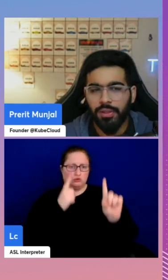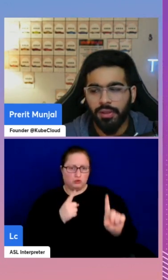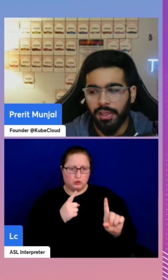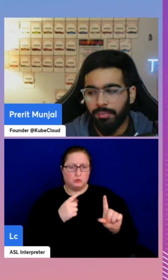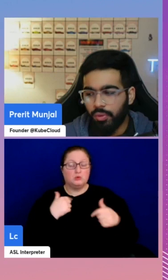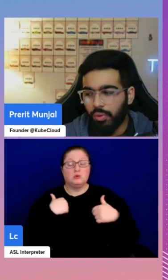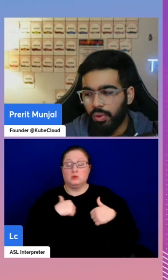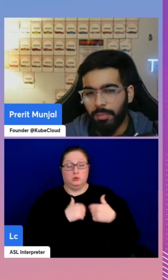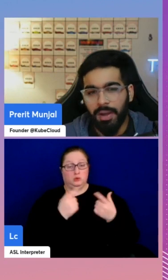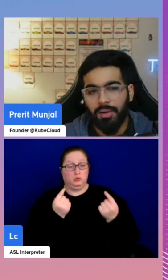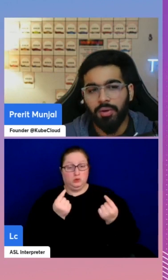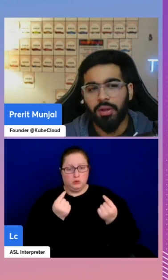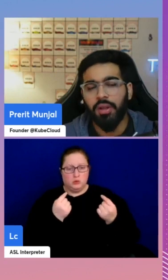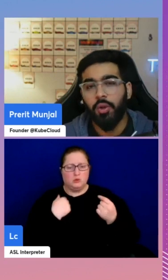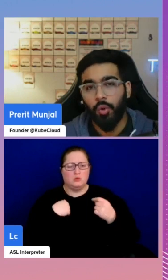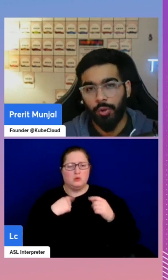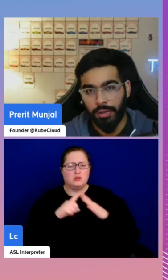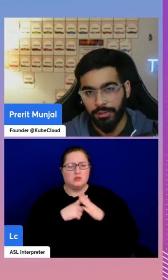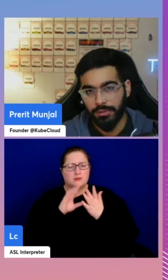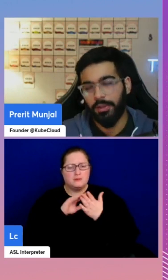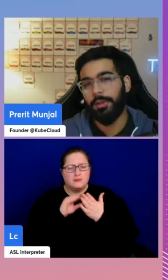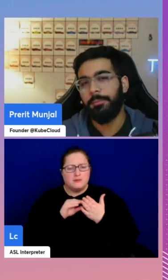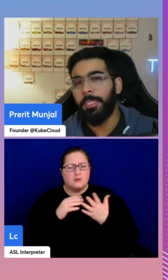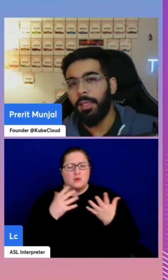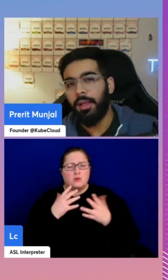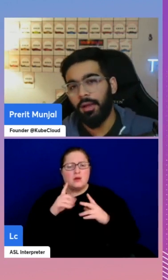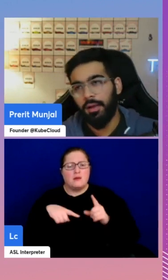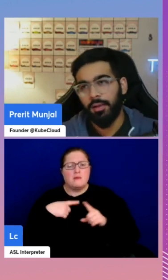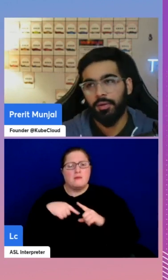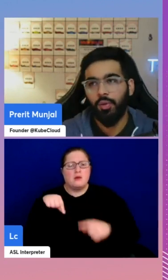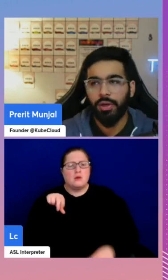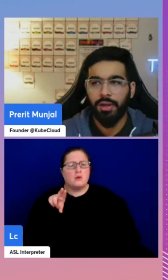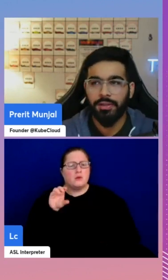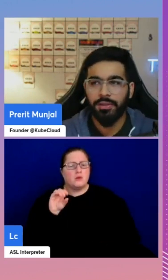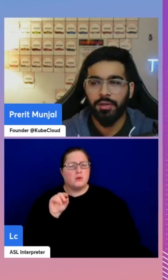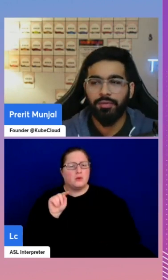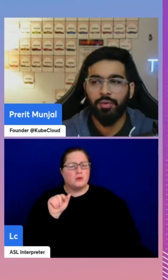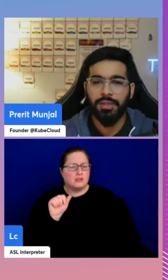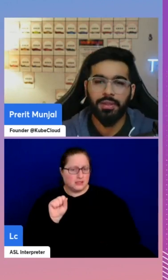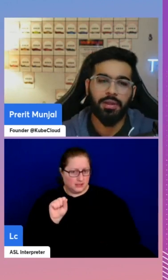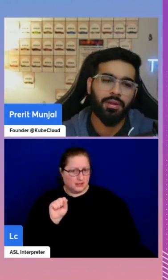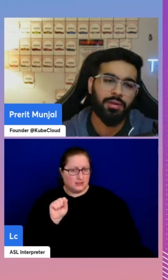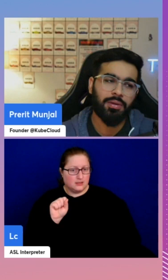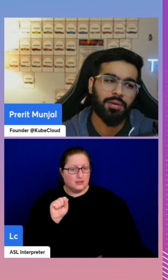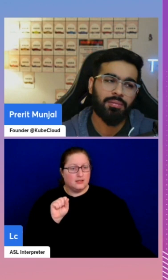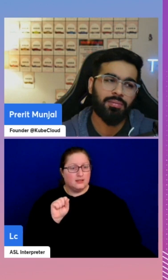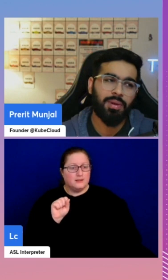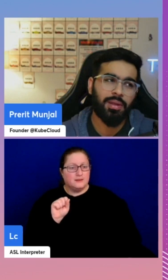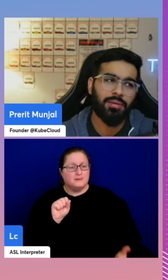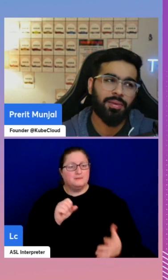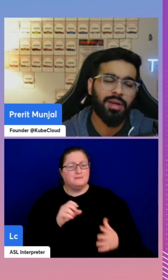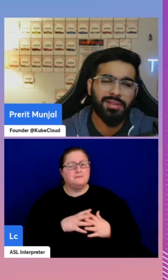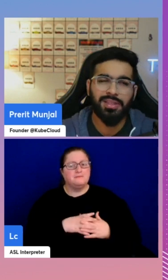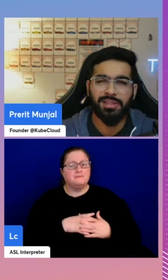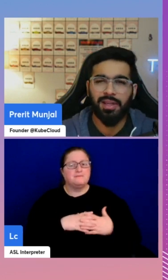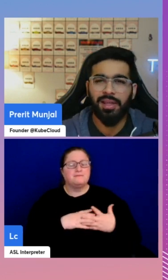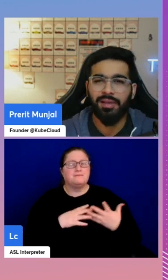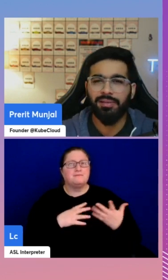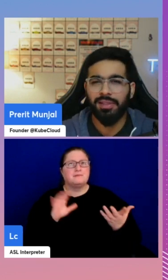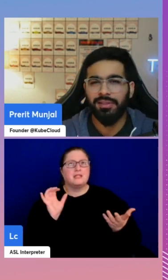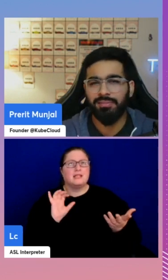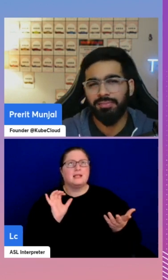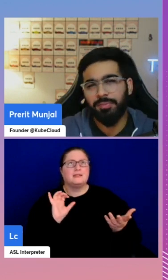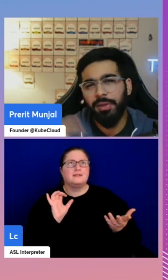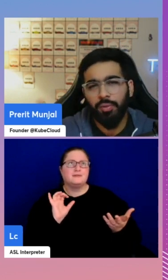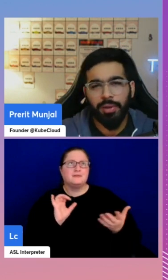was we came to know about quotas. Okay, quotas, if you can like it is just